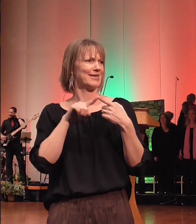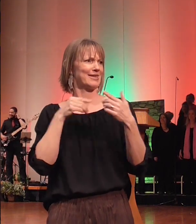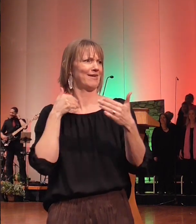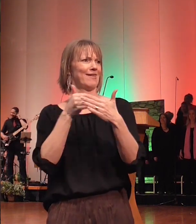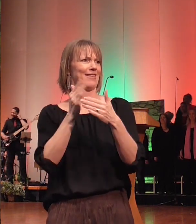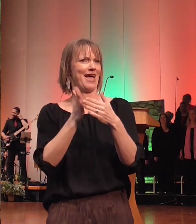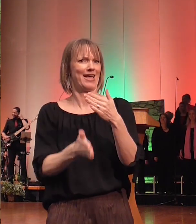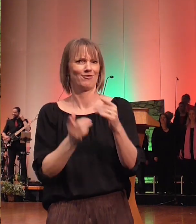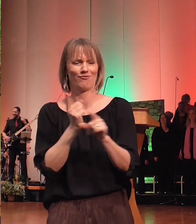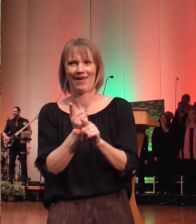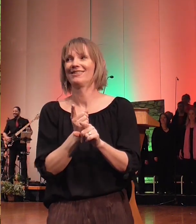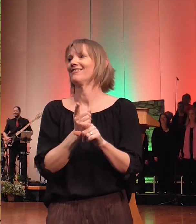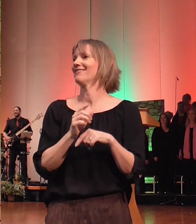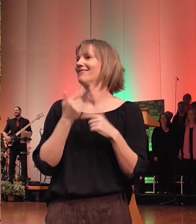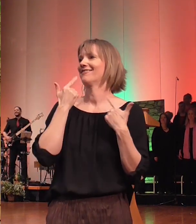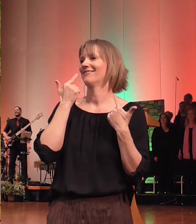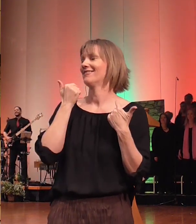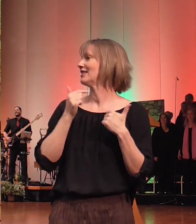Josh?